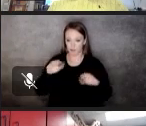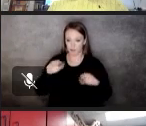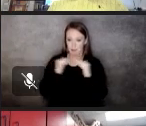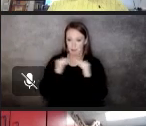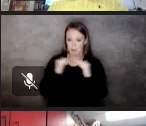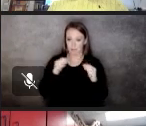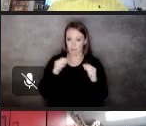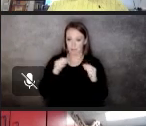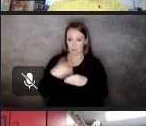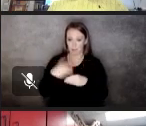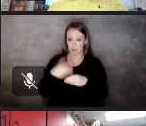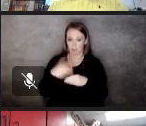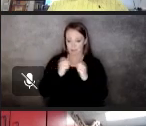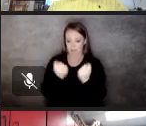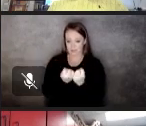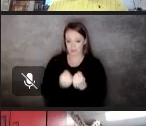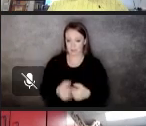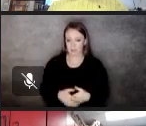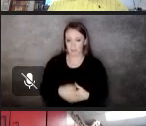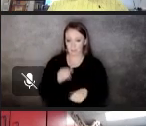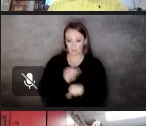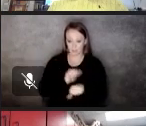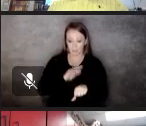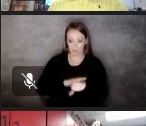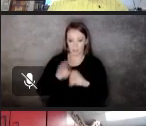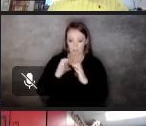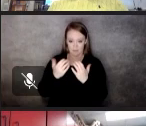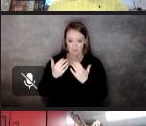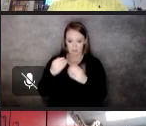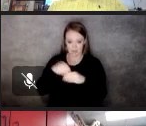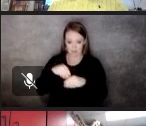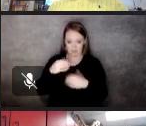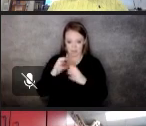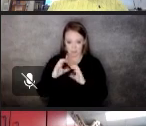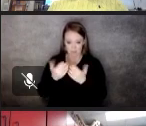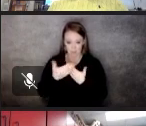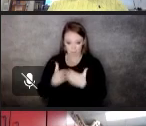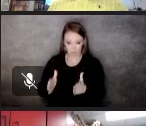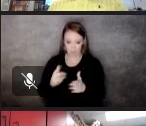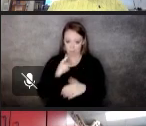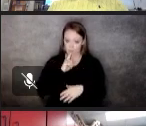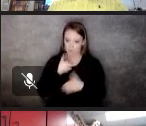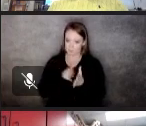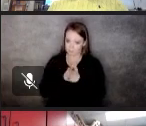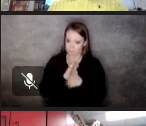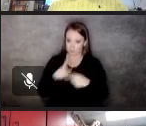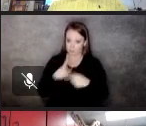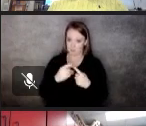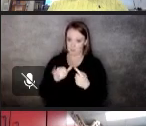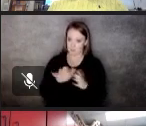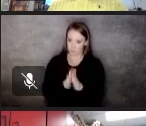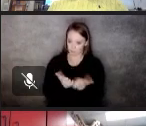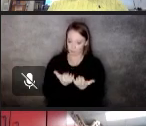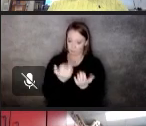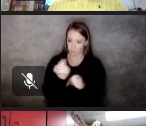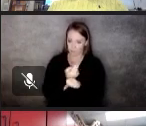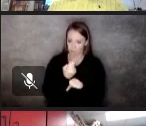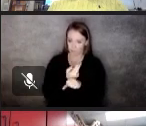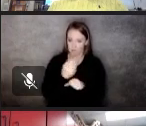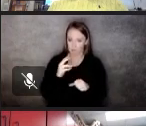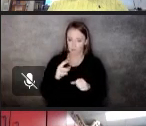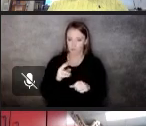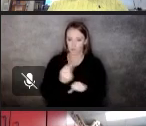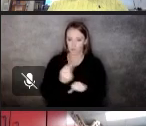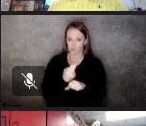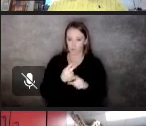Conscious Classrooms, which has stolen my heart. I'm very passionate about this book, which is using diverse text for inclusion,